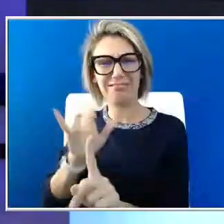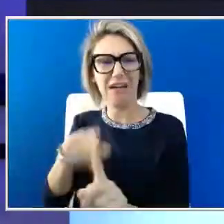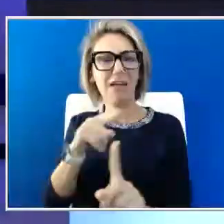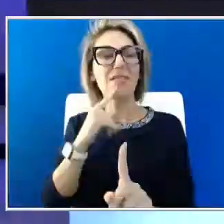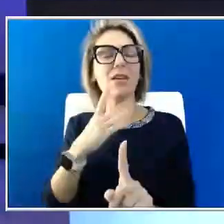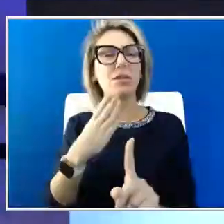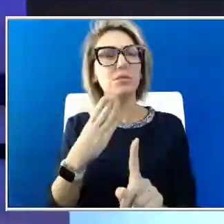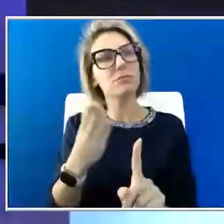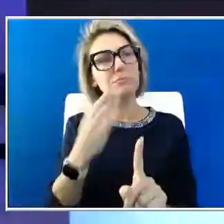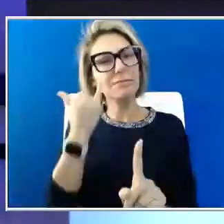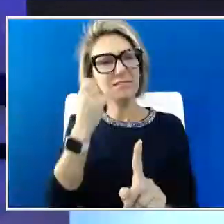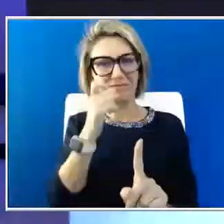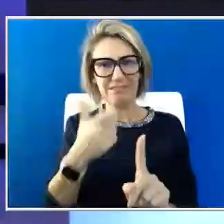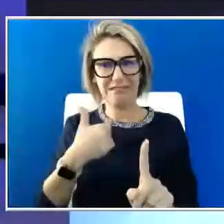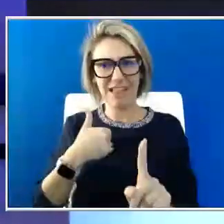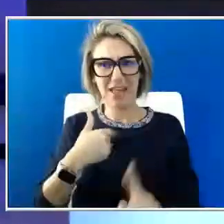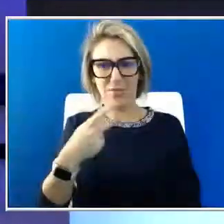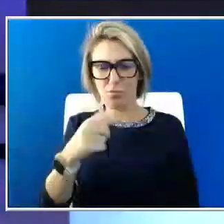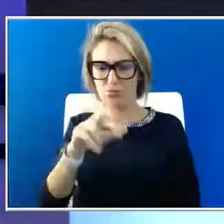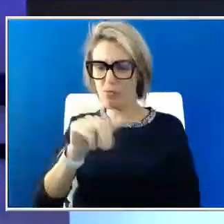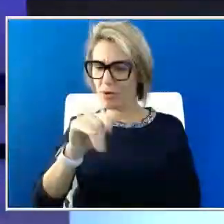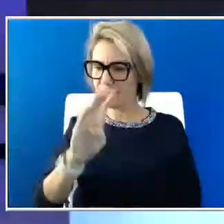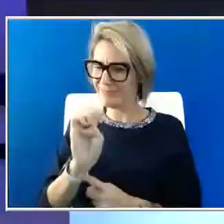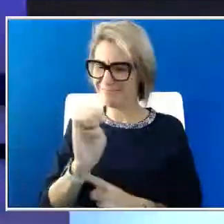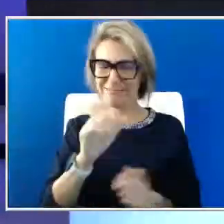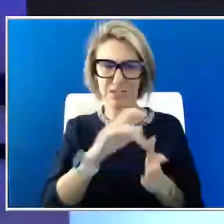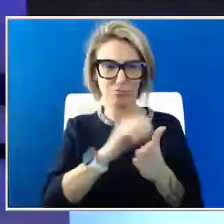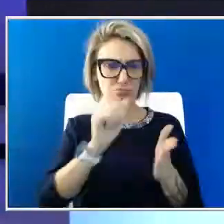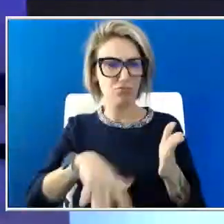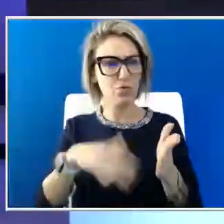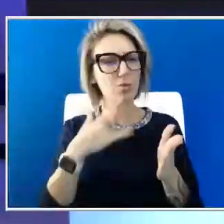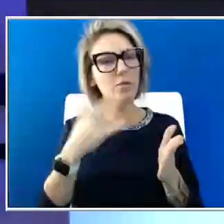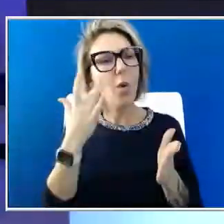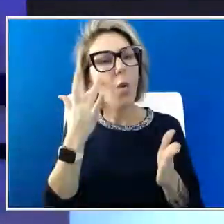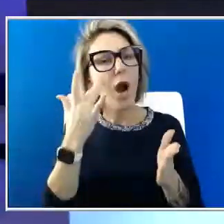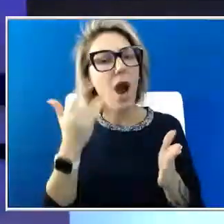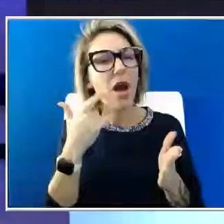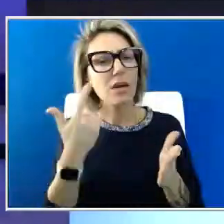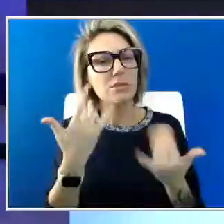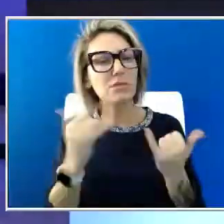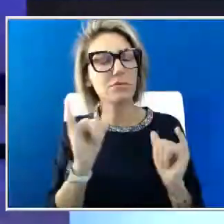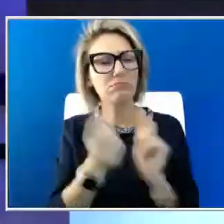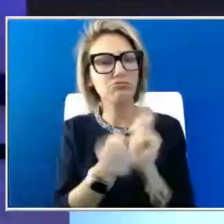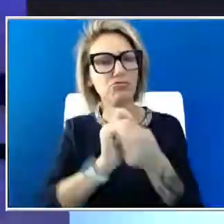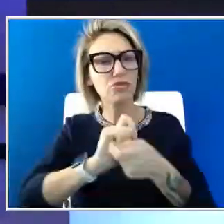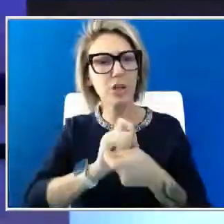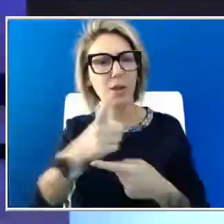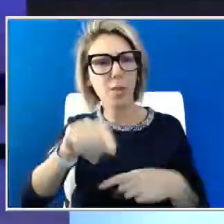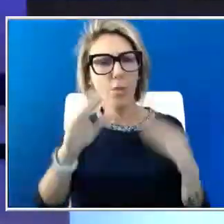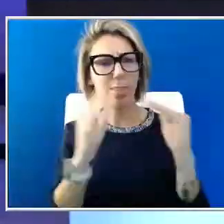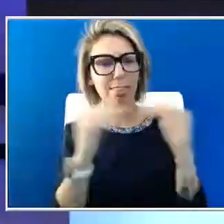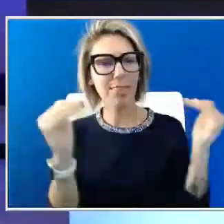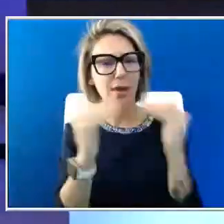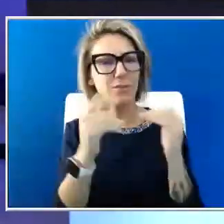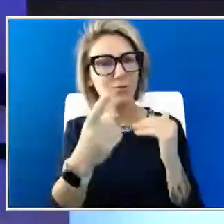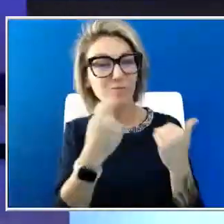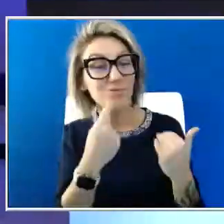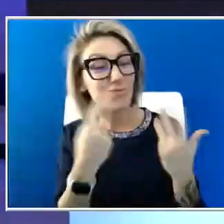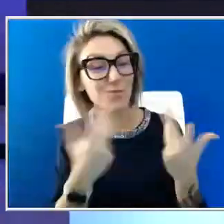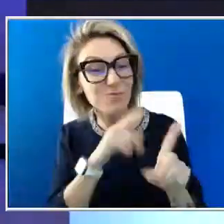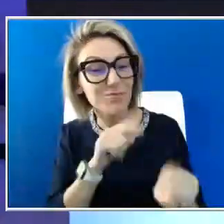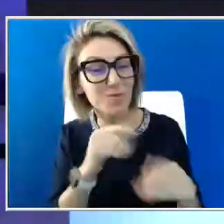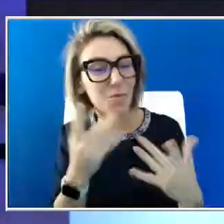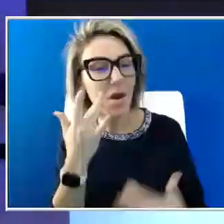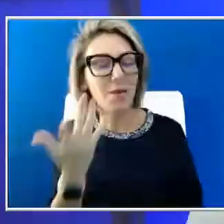have a prostate, if Patrick had it removed, then why would there be a change in those levels? And you said? Well,